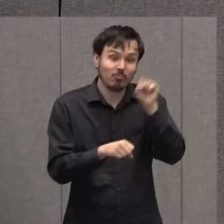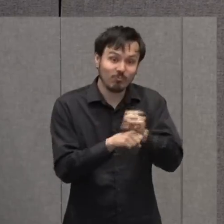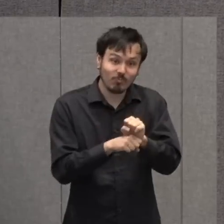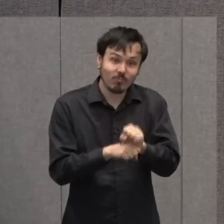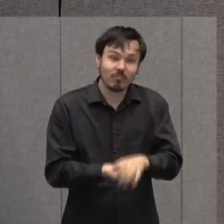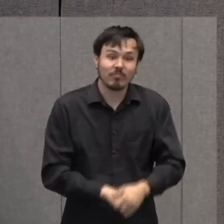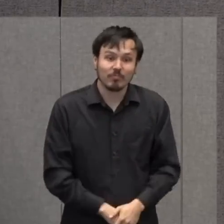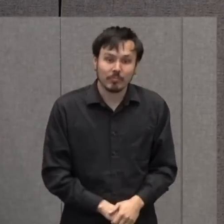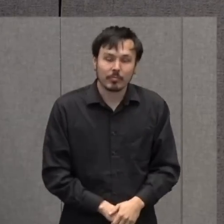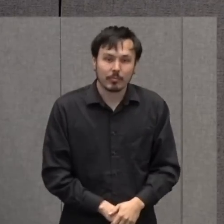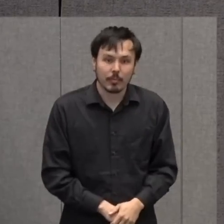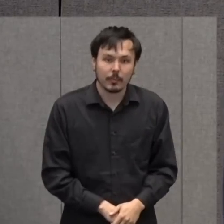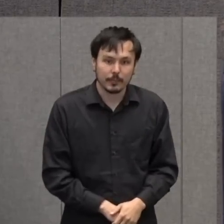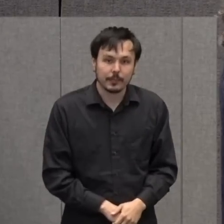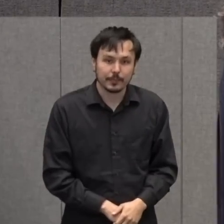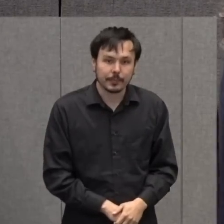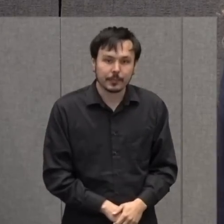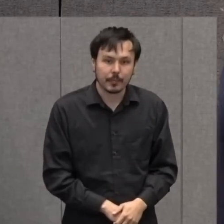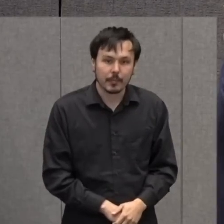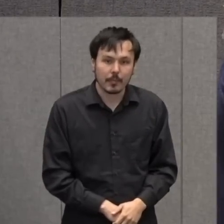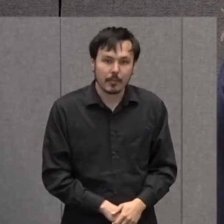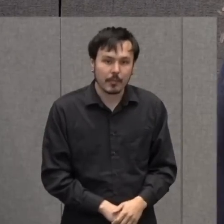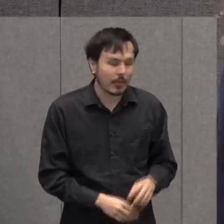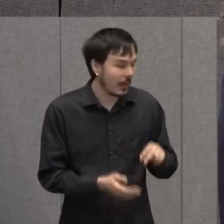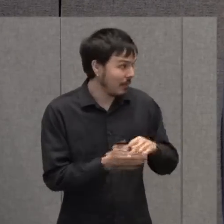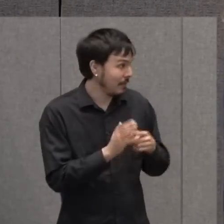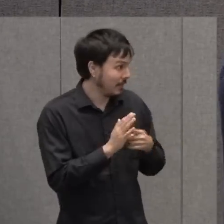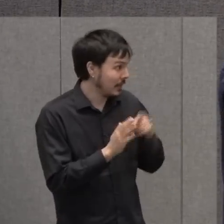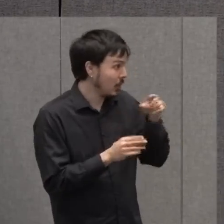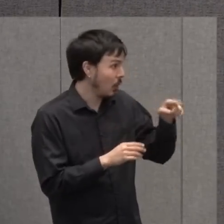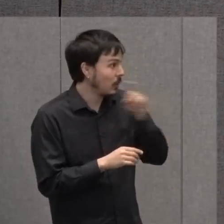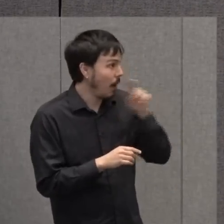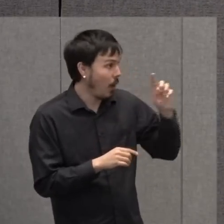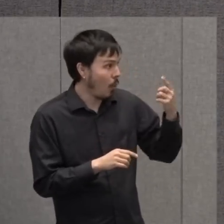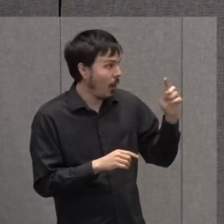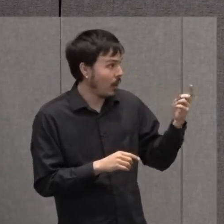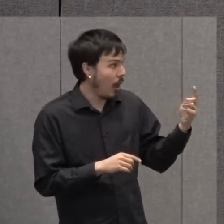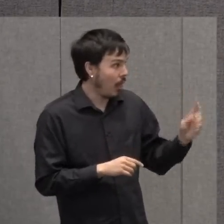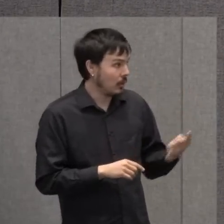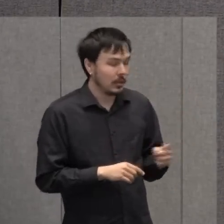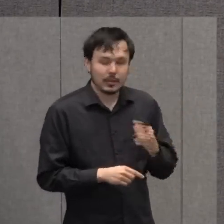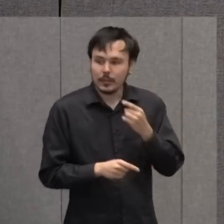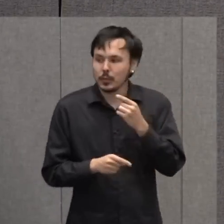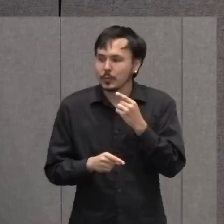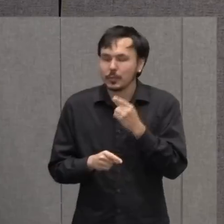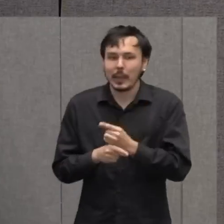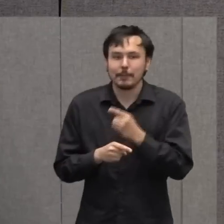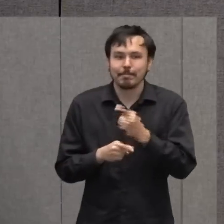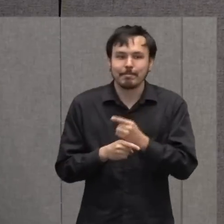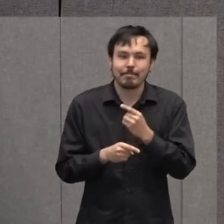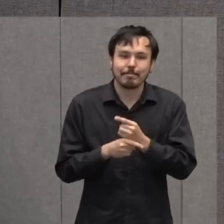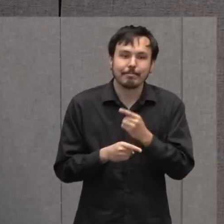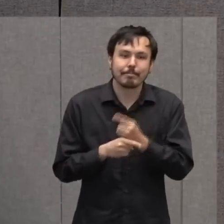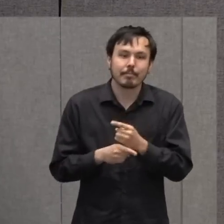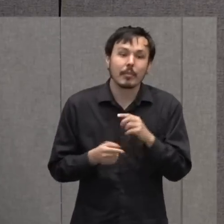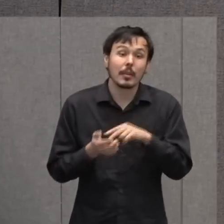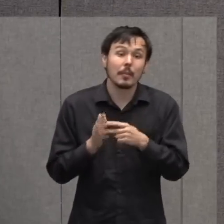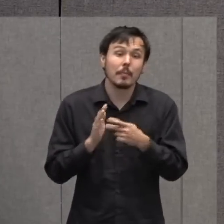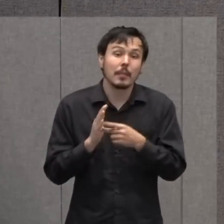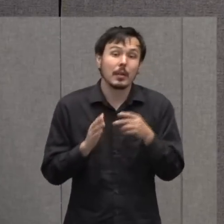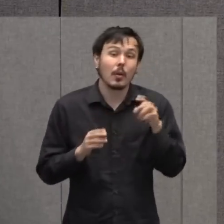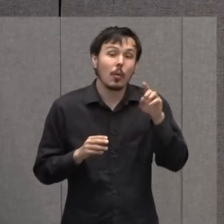And they That's one. are ones. Ones, They're so- $1. Yes, $1. All right. That is ones, sorry. So this is